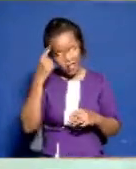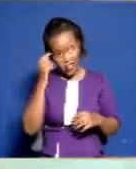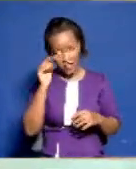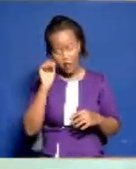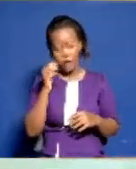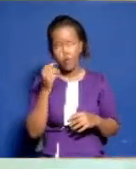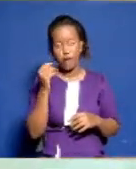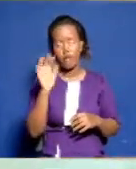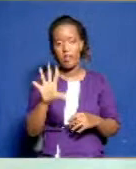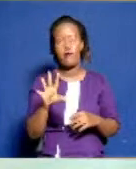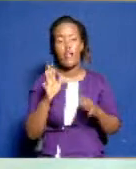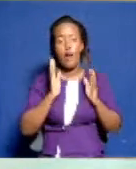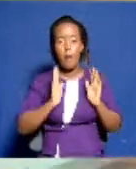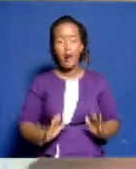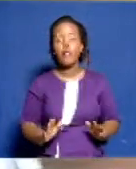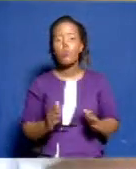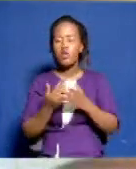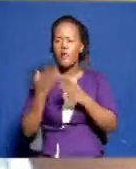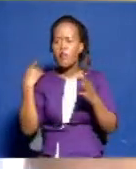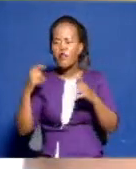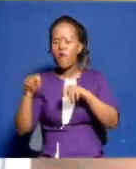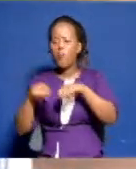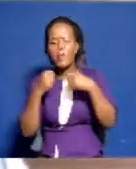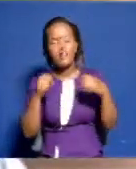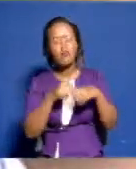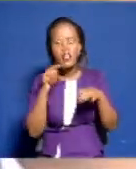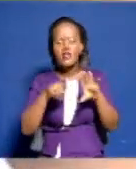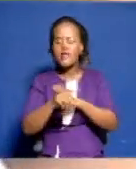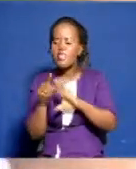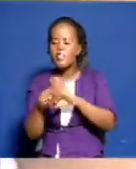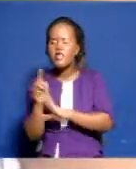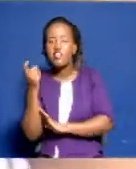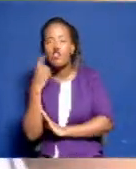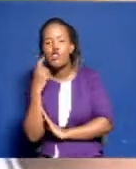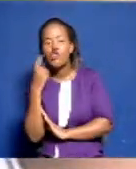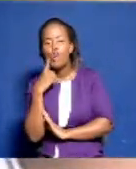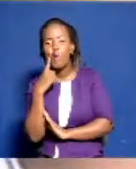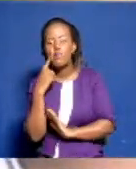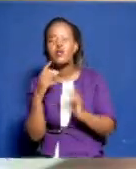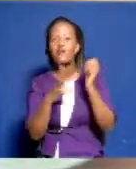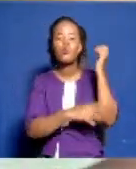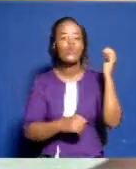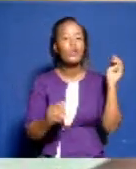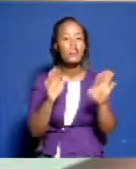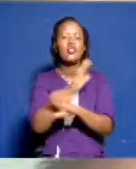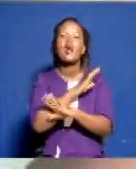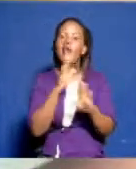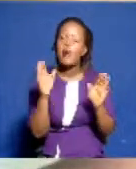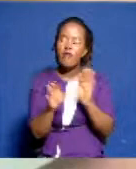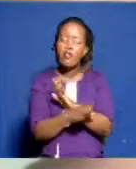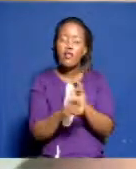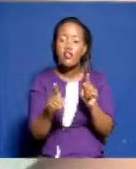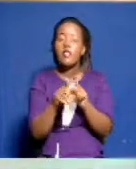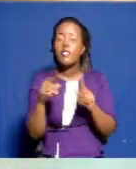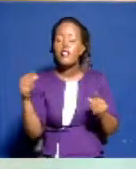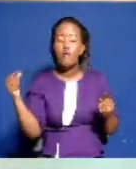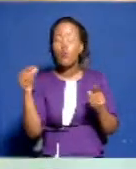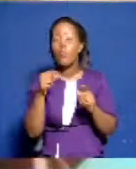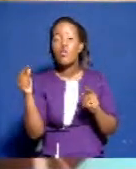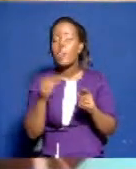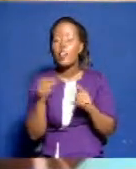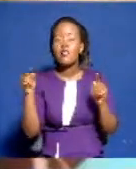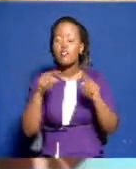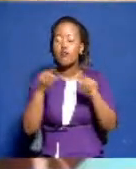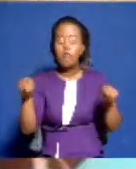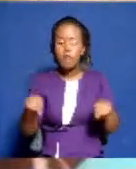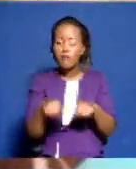ya nne. The other time walifunja duka zingine pale chini, wakachukua zile zilinda za gas almost around 15.